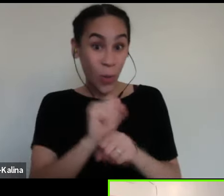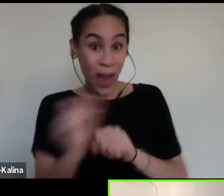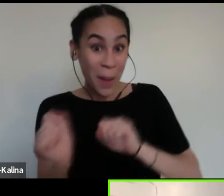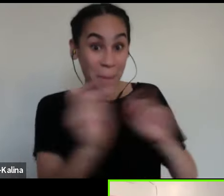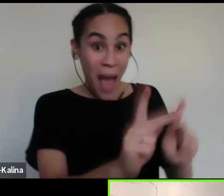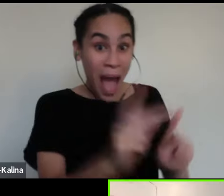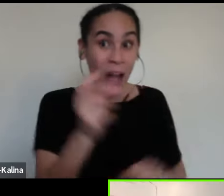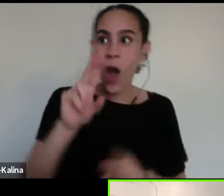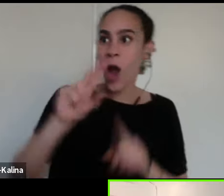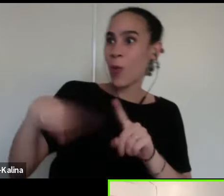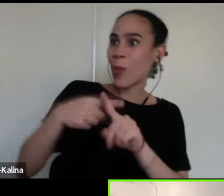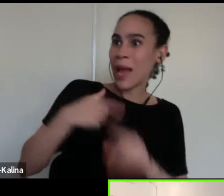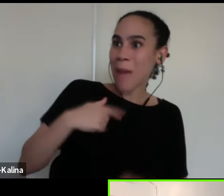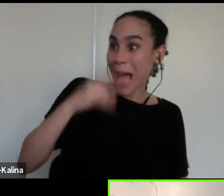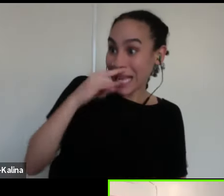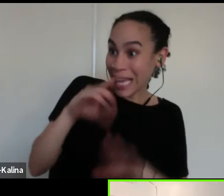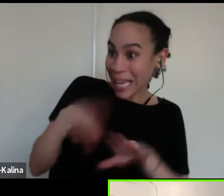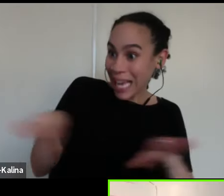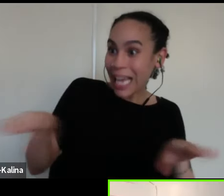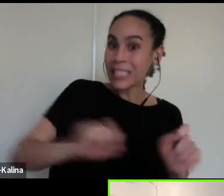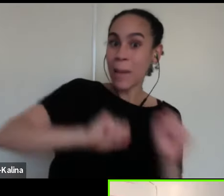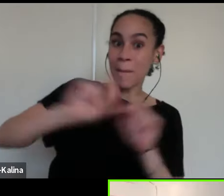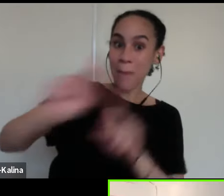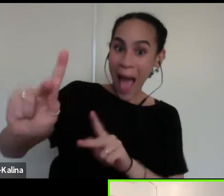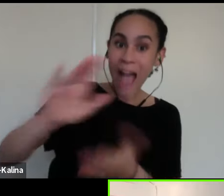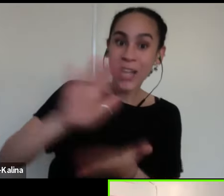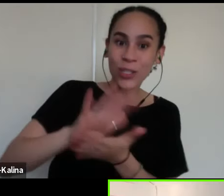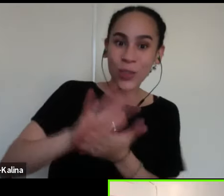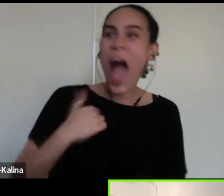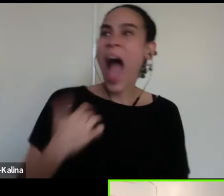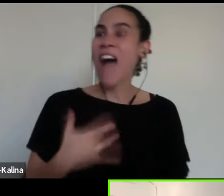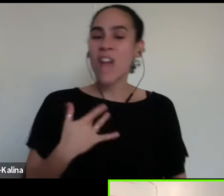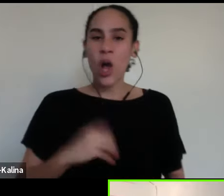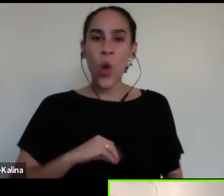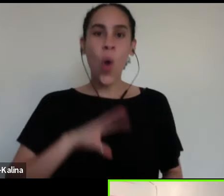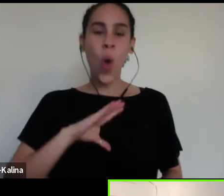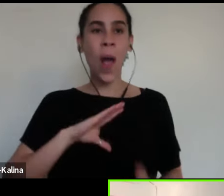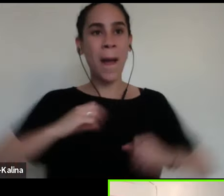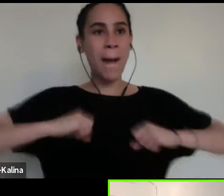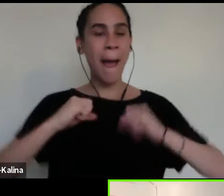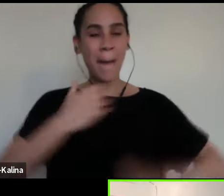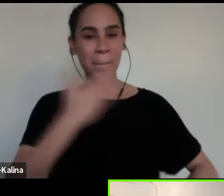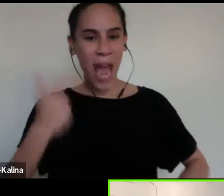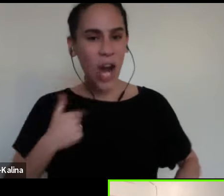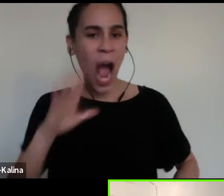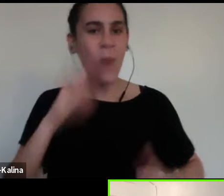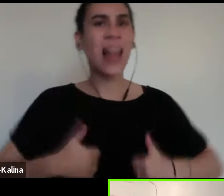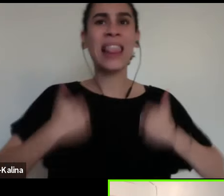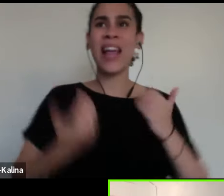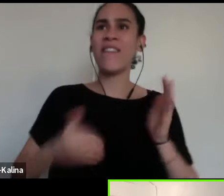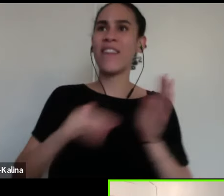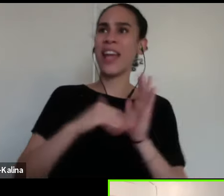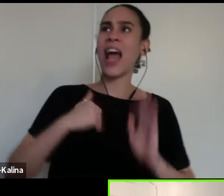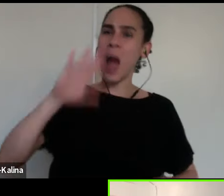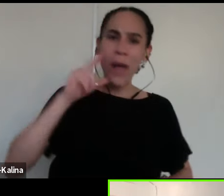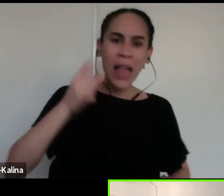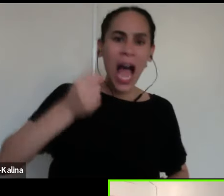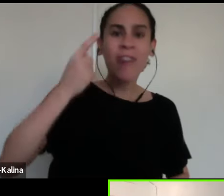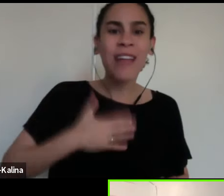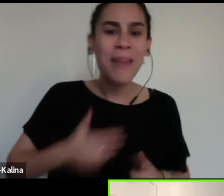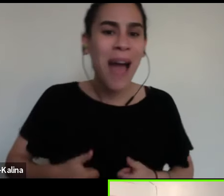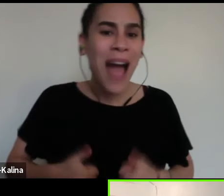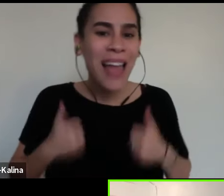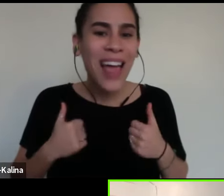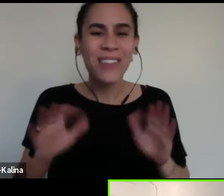to school, I'll start to feel better. I'll start to live again. I'll start to understand my own life again. And I think